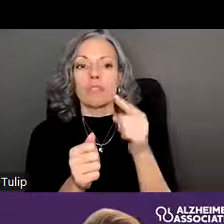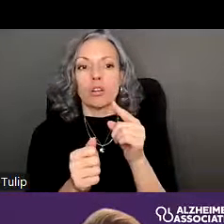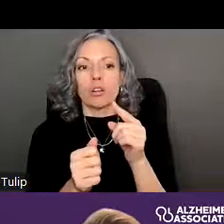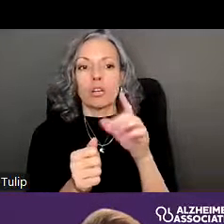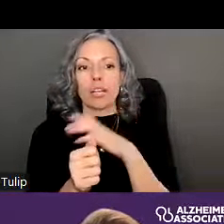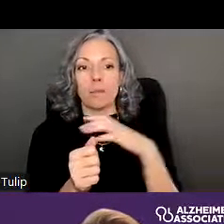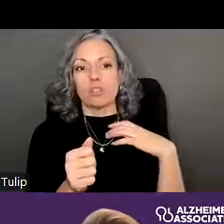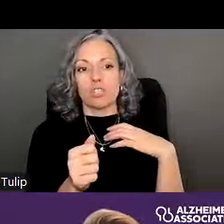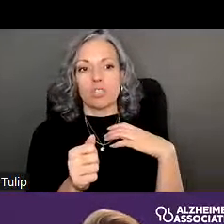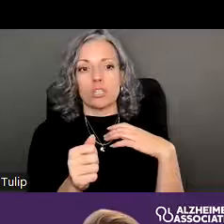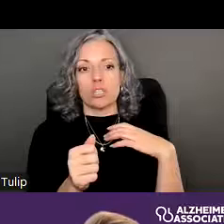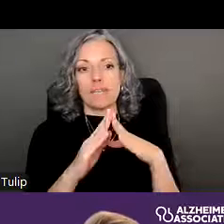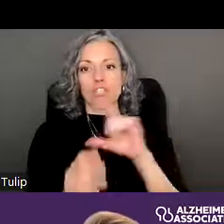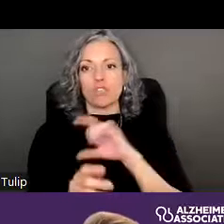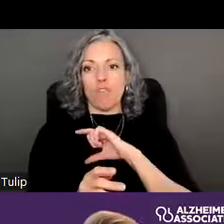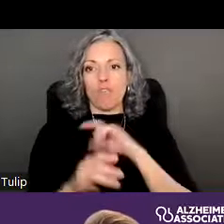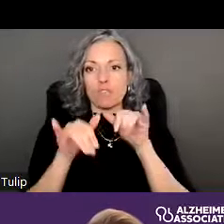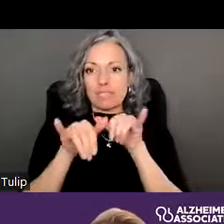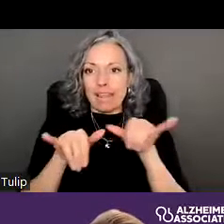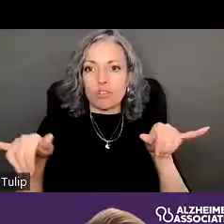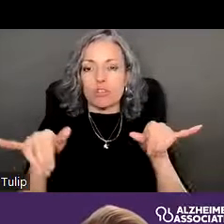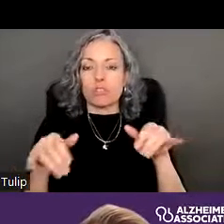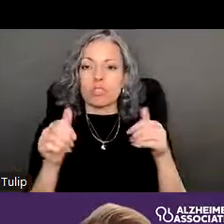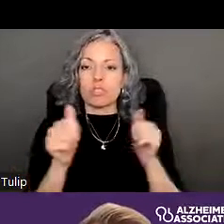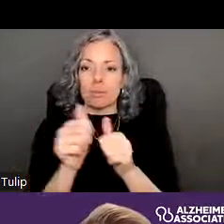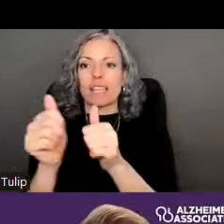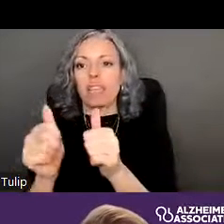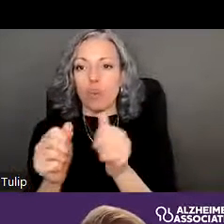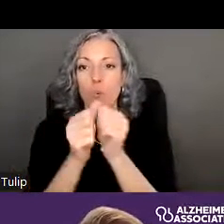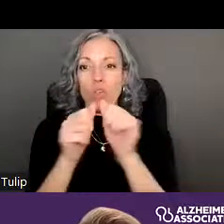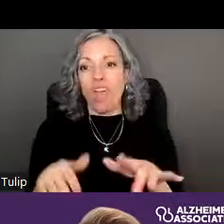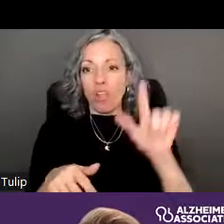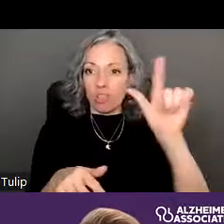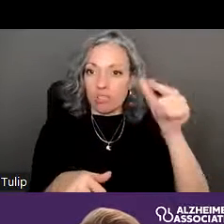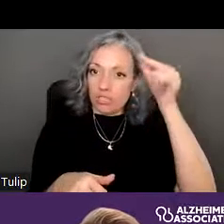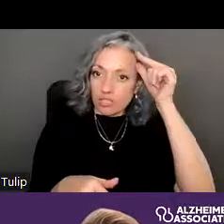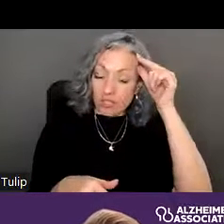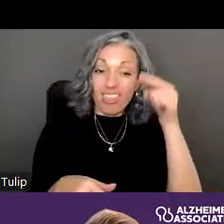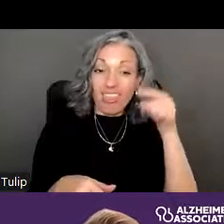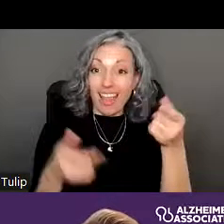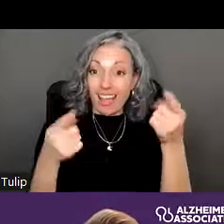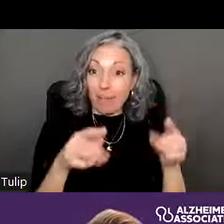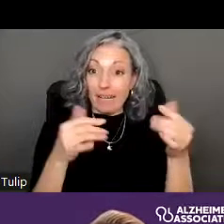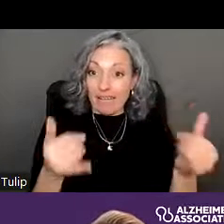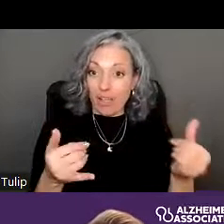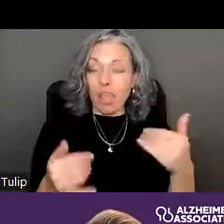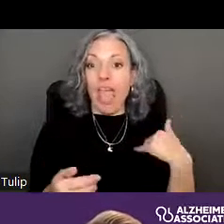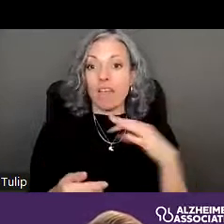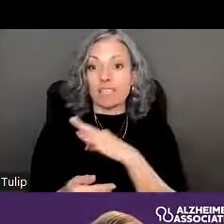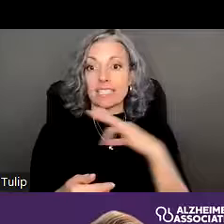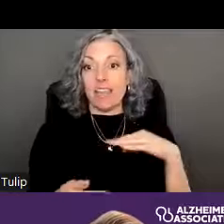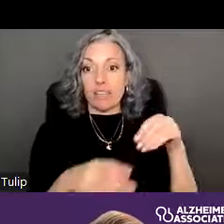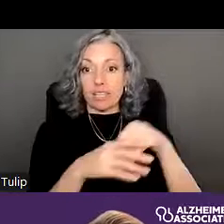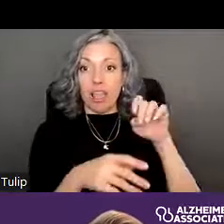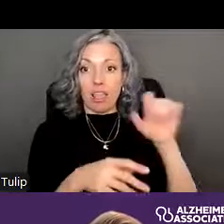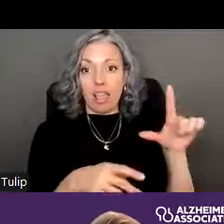Training already to update their curriculum without legislation. So that's already occurring. And we do have staff in the LA area working